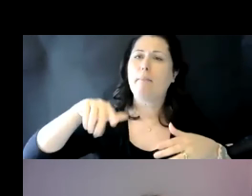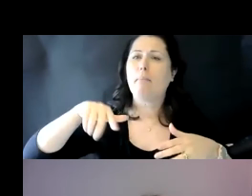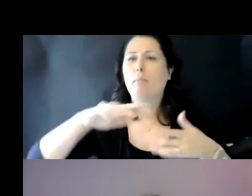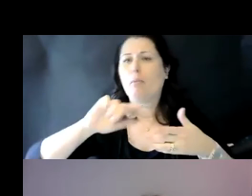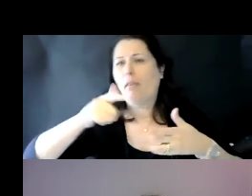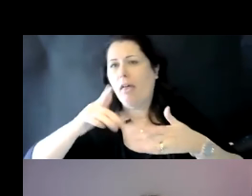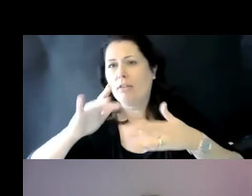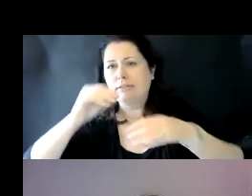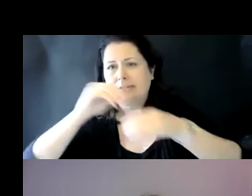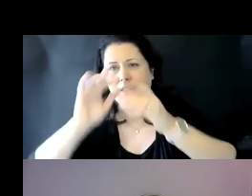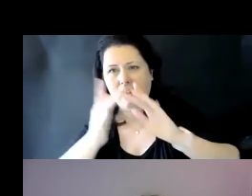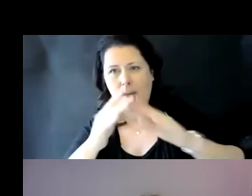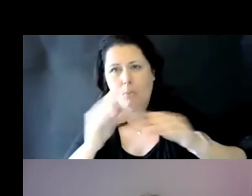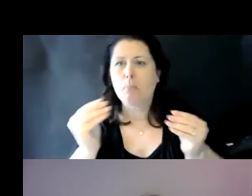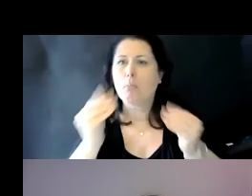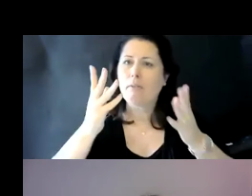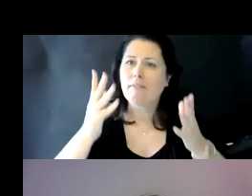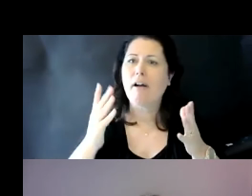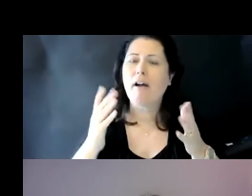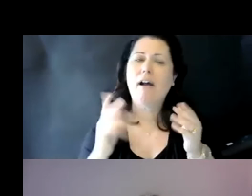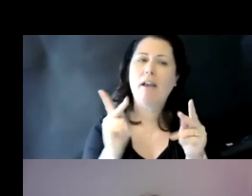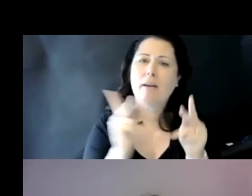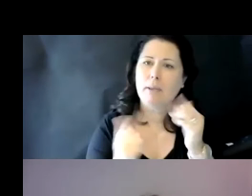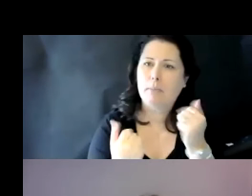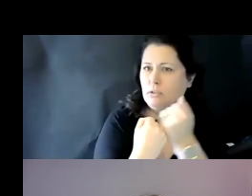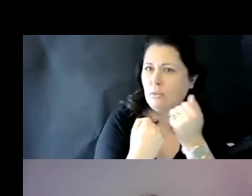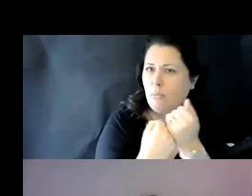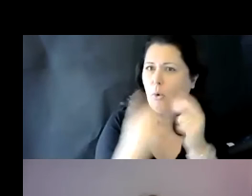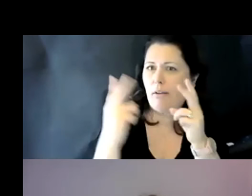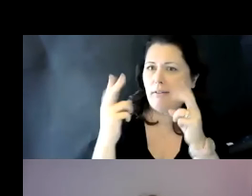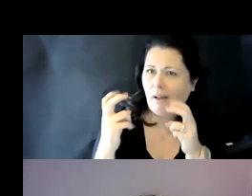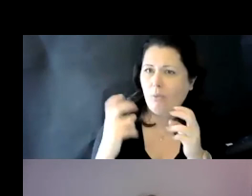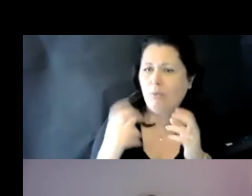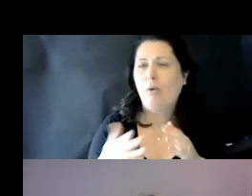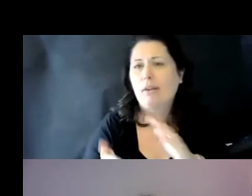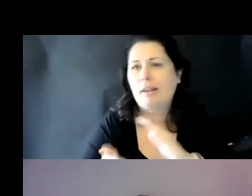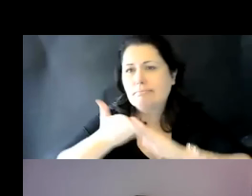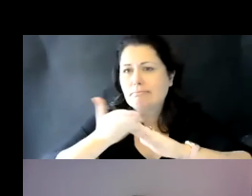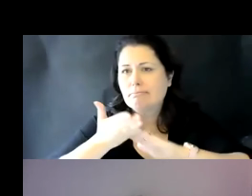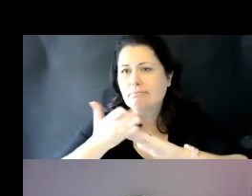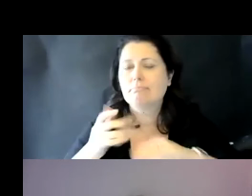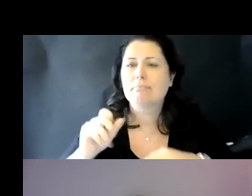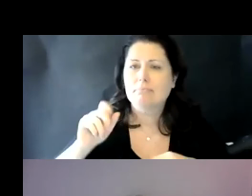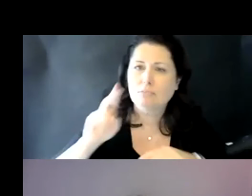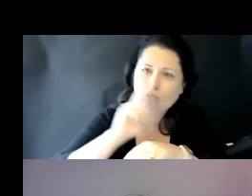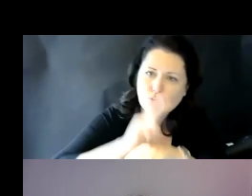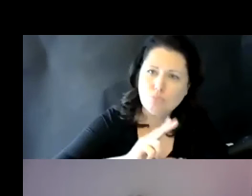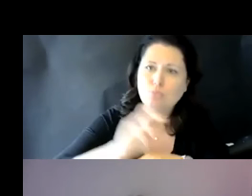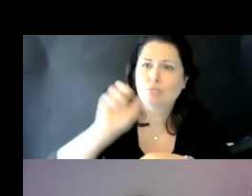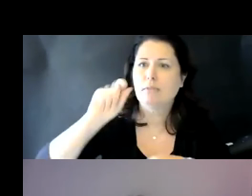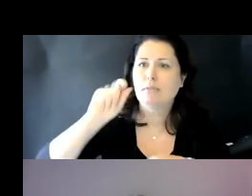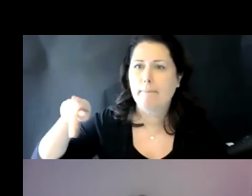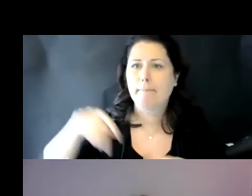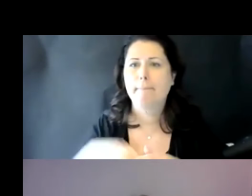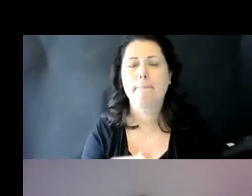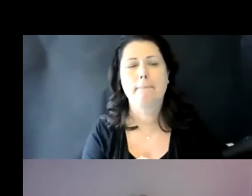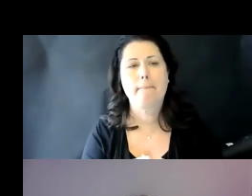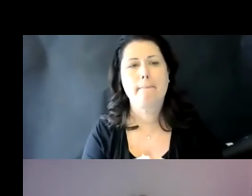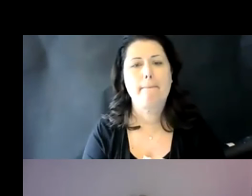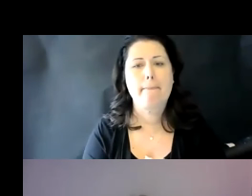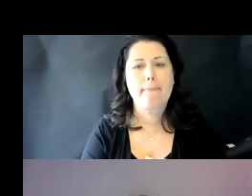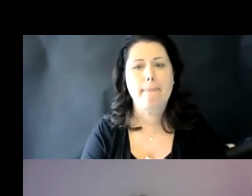and perhaps providing people with a bit of support in downloading and getting up and running with the app. So this is something we just started